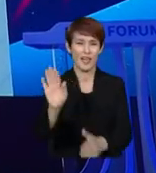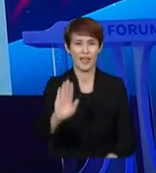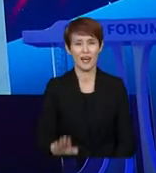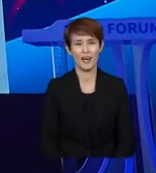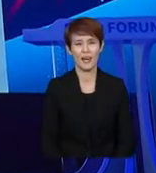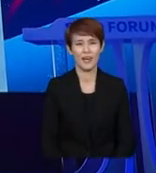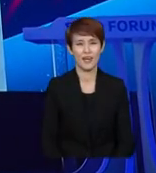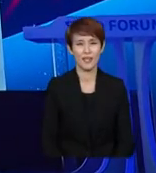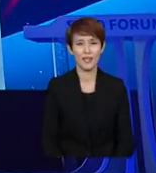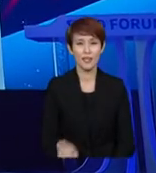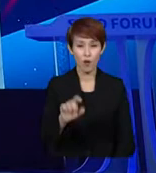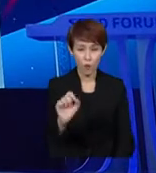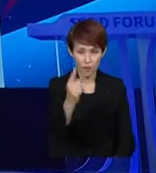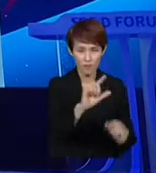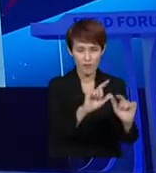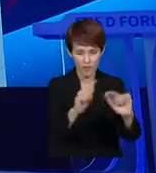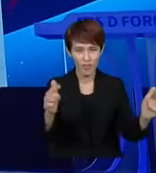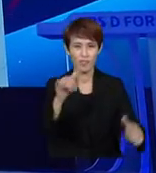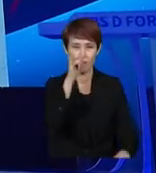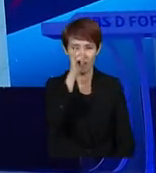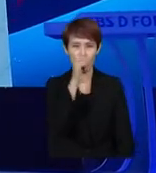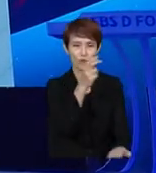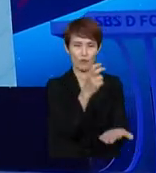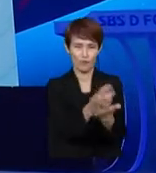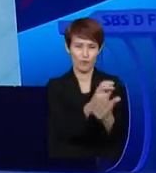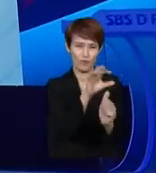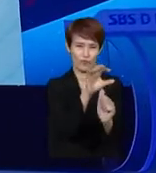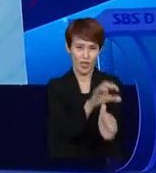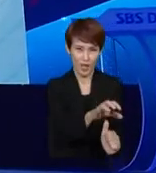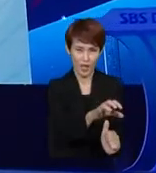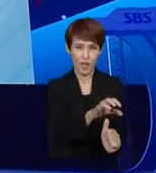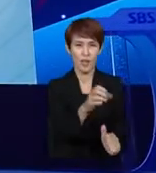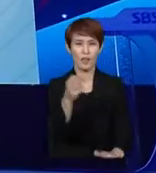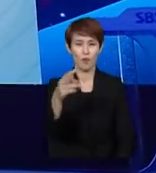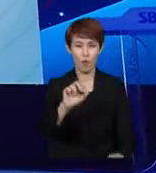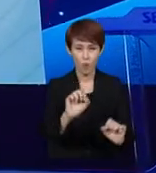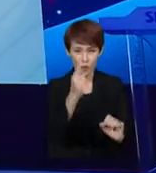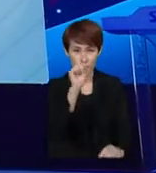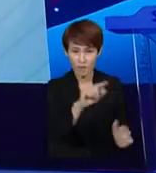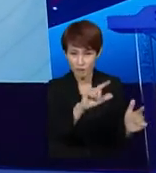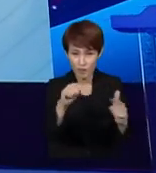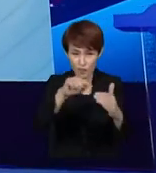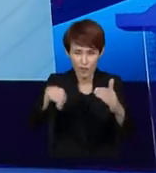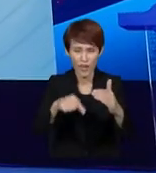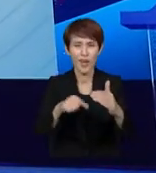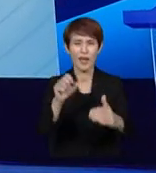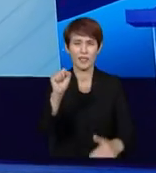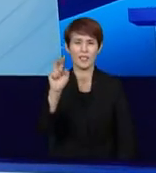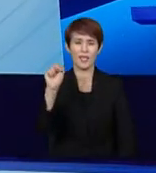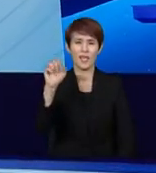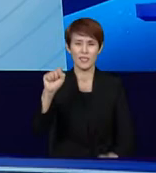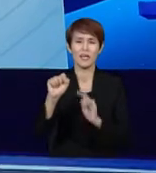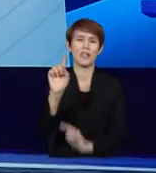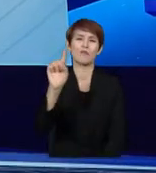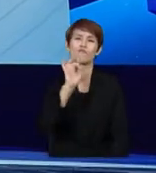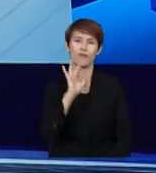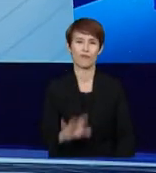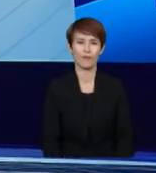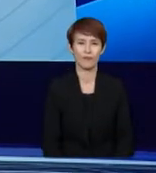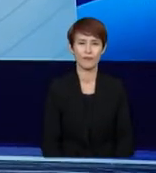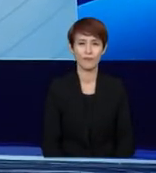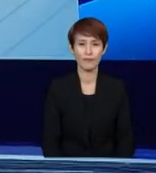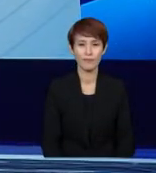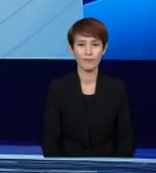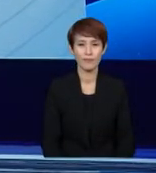regulation, featured in the equation. So allow me to apply my three criteria very quickly. Are social